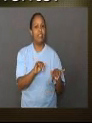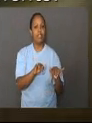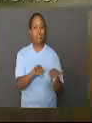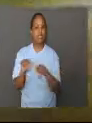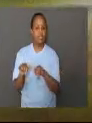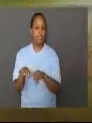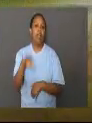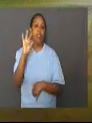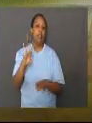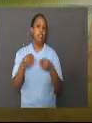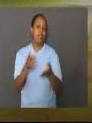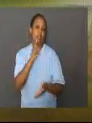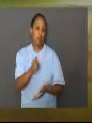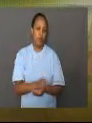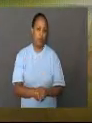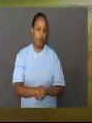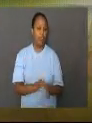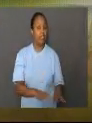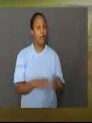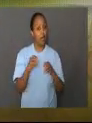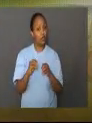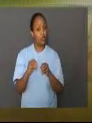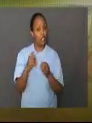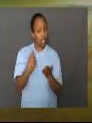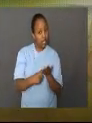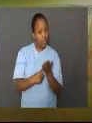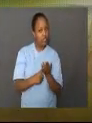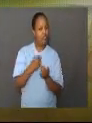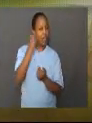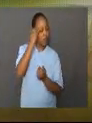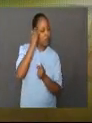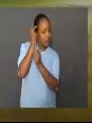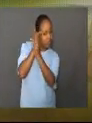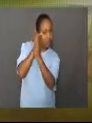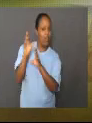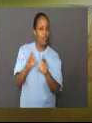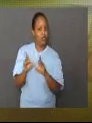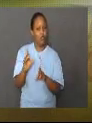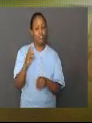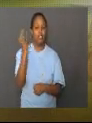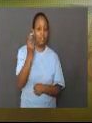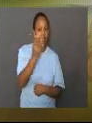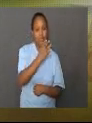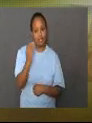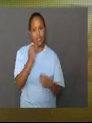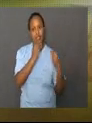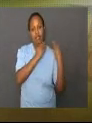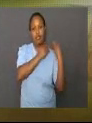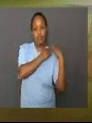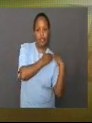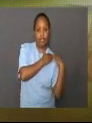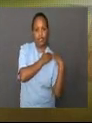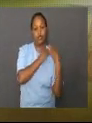benefits. Students, keeping in mind the fact that benefits and burdens